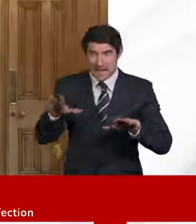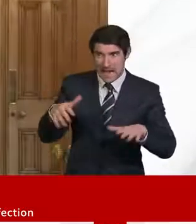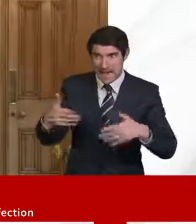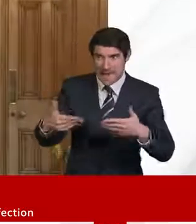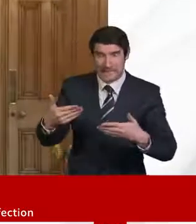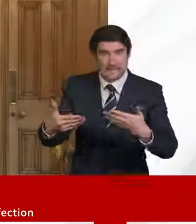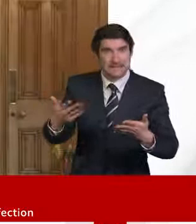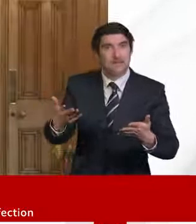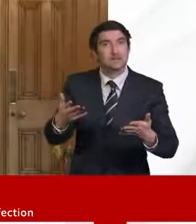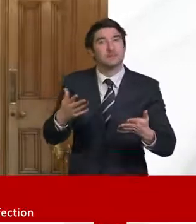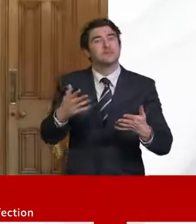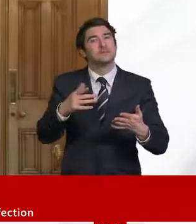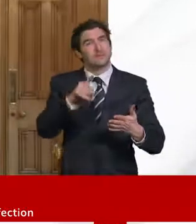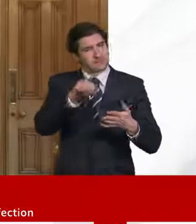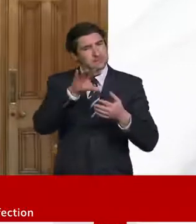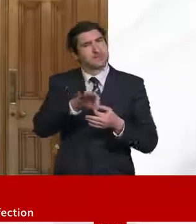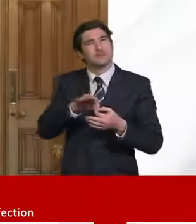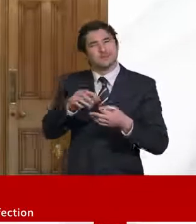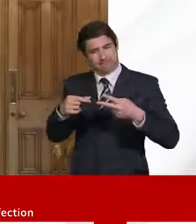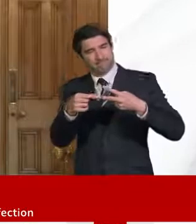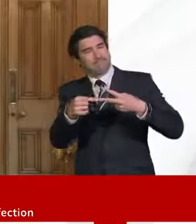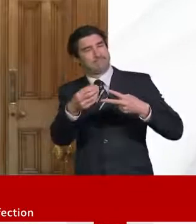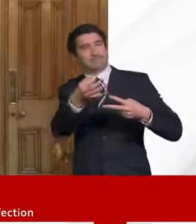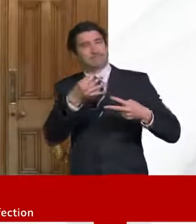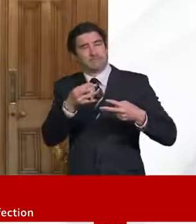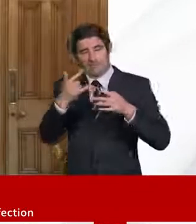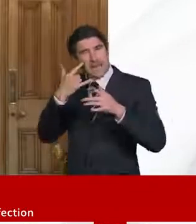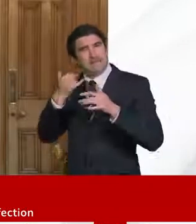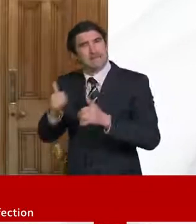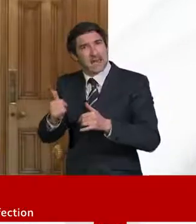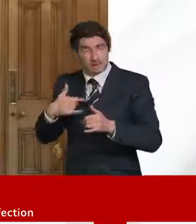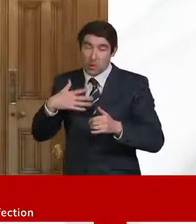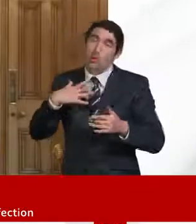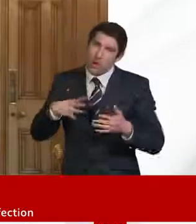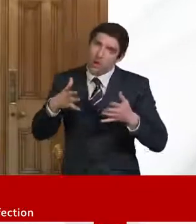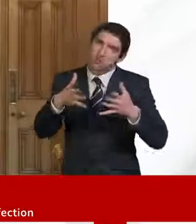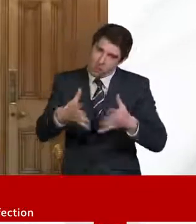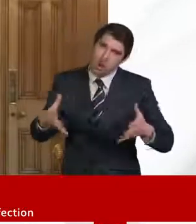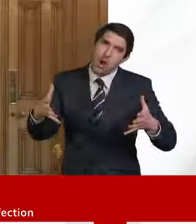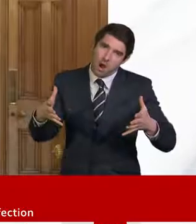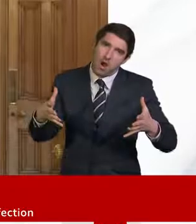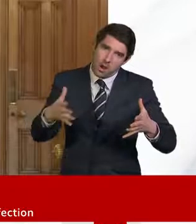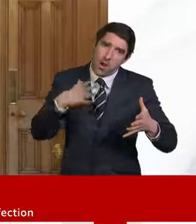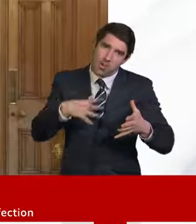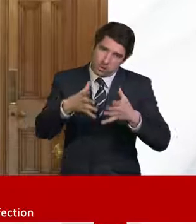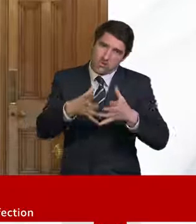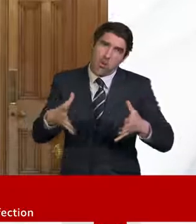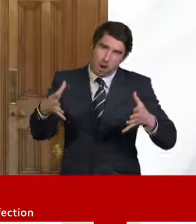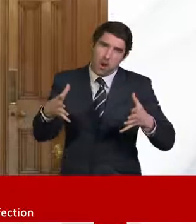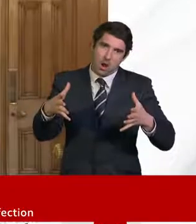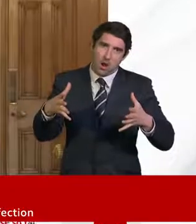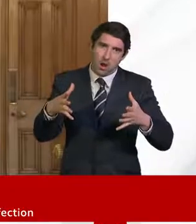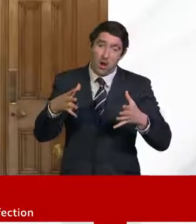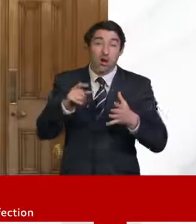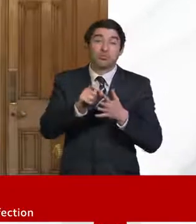number of tests, and that's why the international work that the Prime Minister and the Health Secretary are leading is so important. But I'll